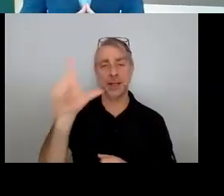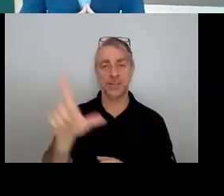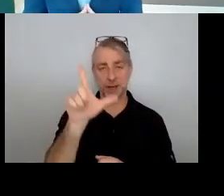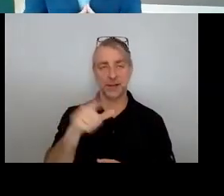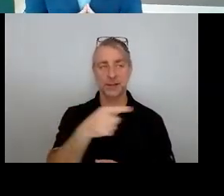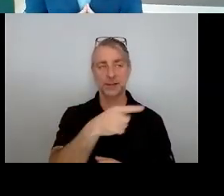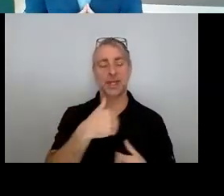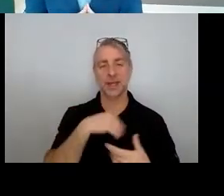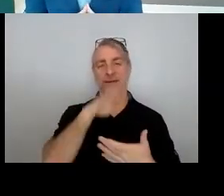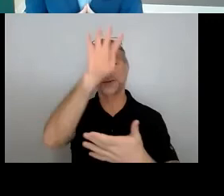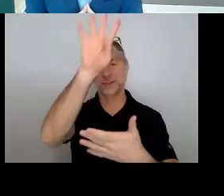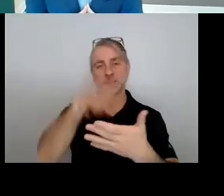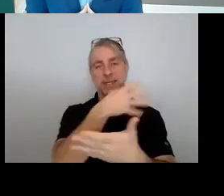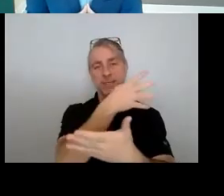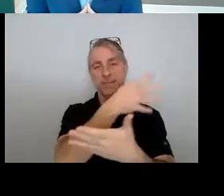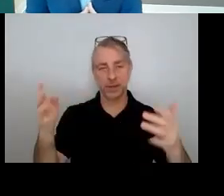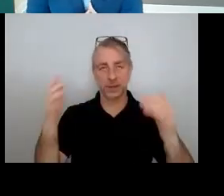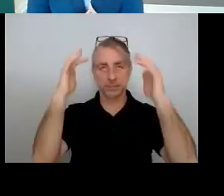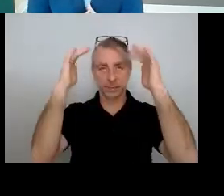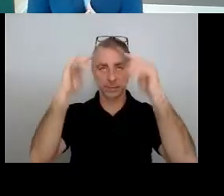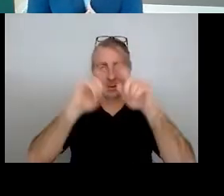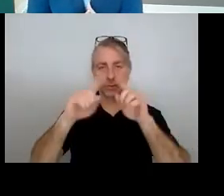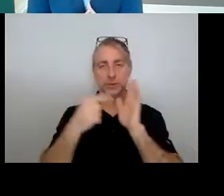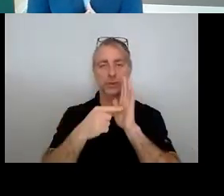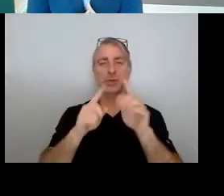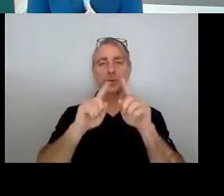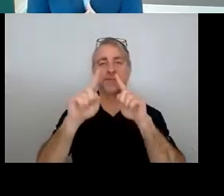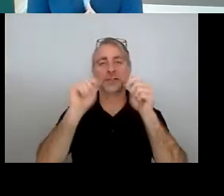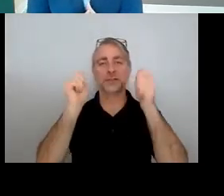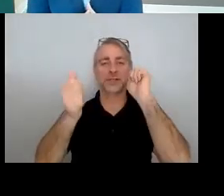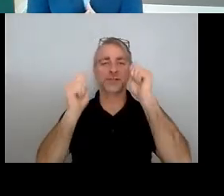the various transformation.